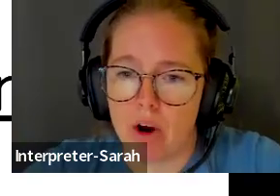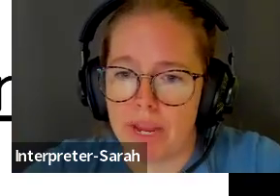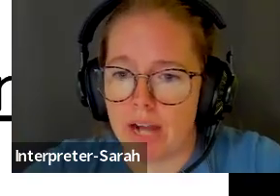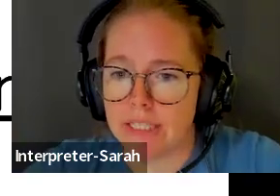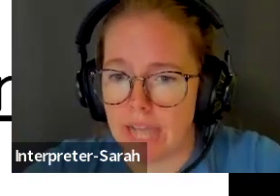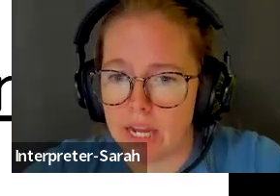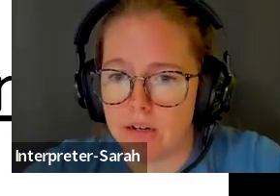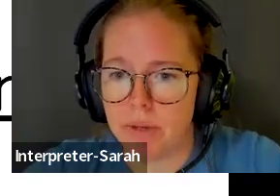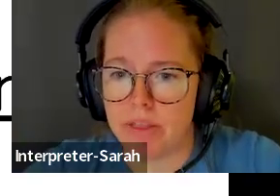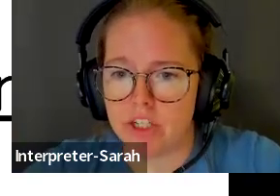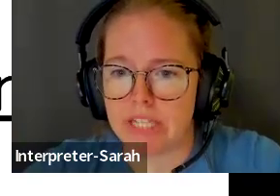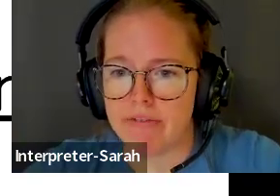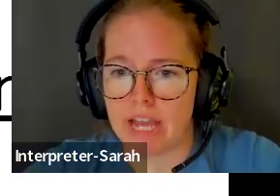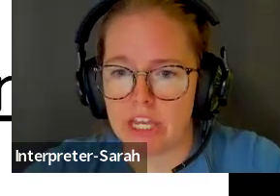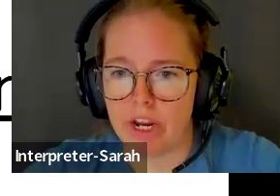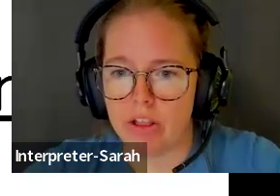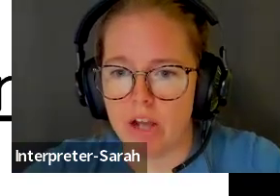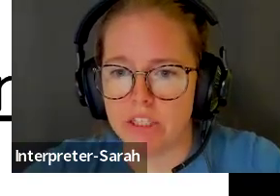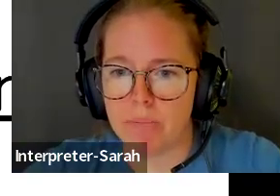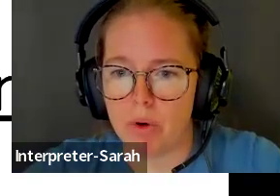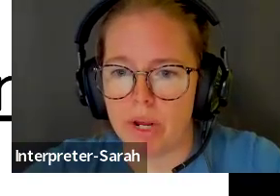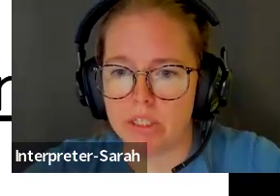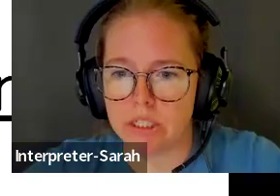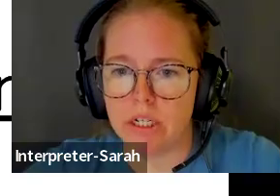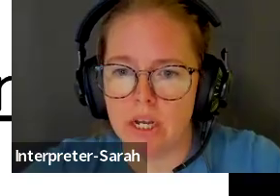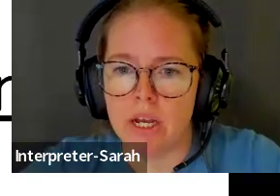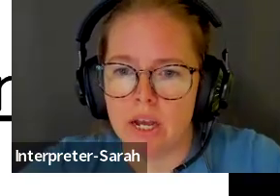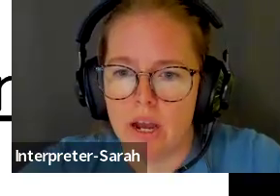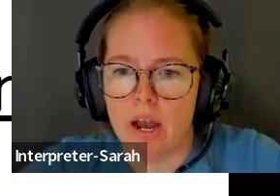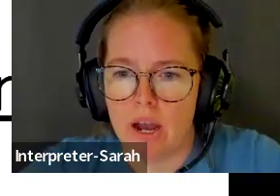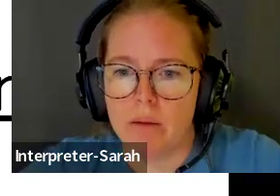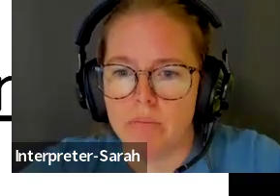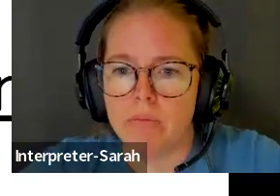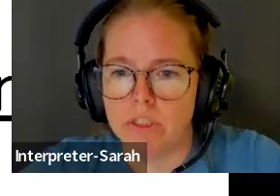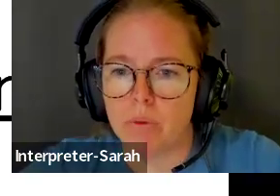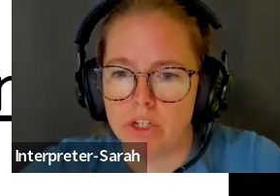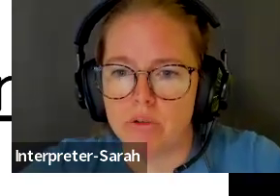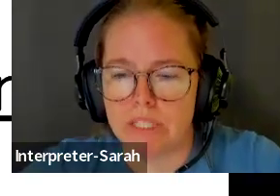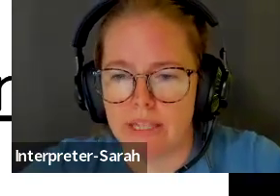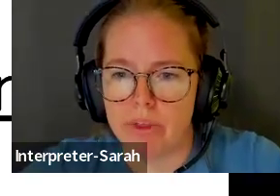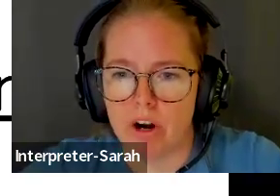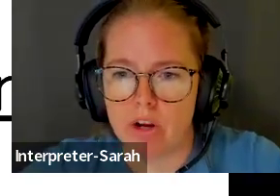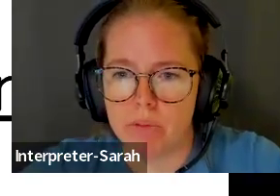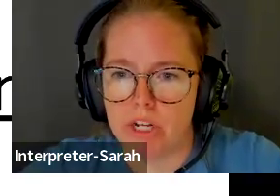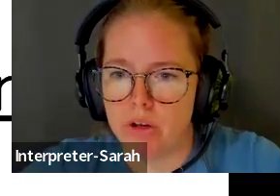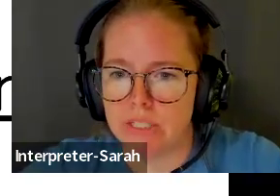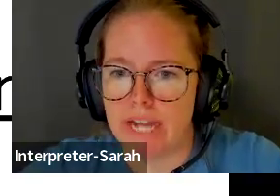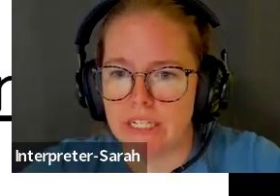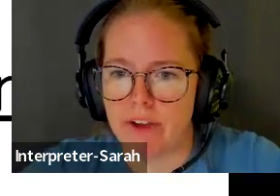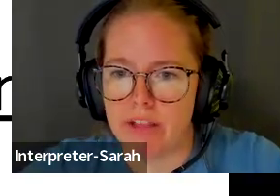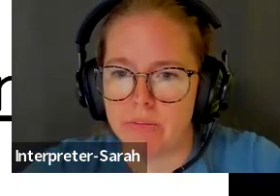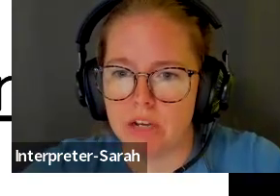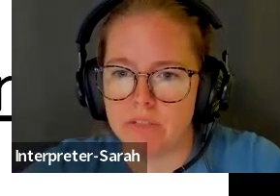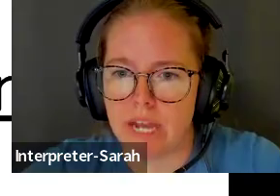they may or may not sign, but they just have that hearing loss component. So we do see that within our community, those